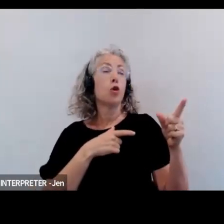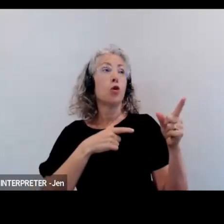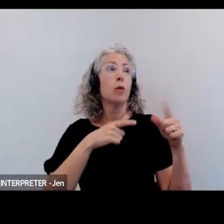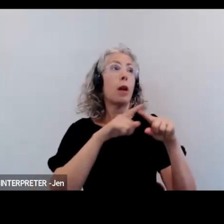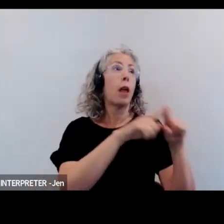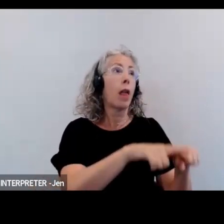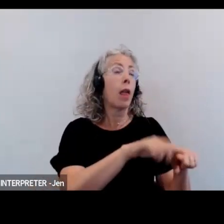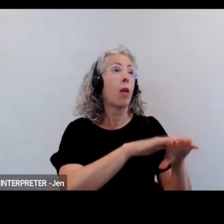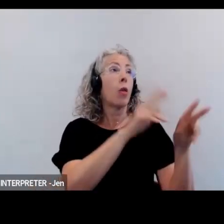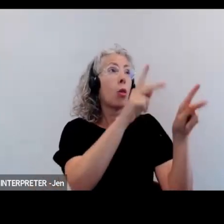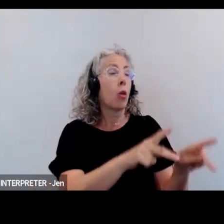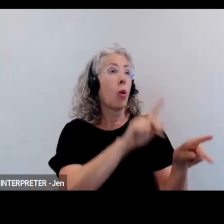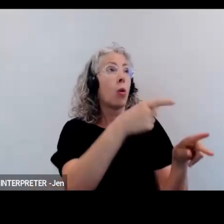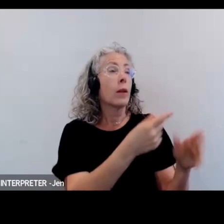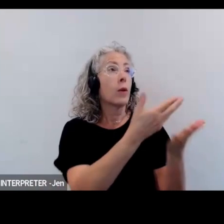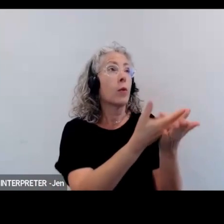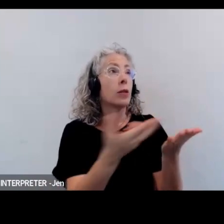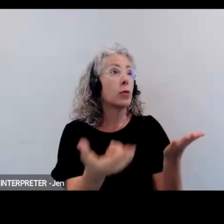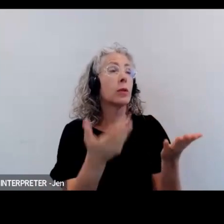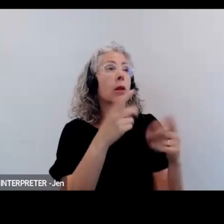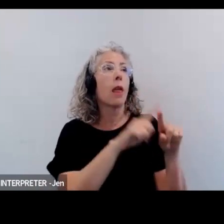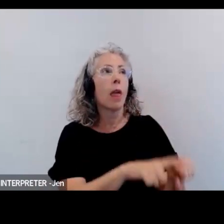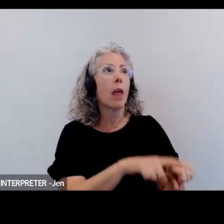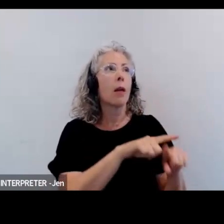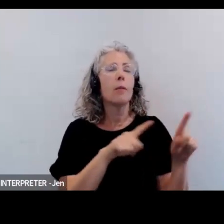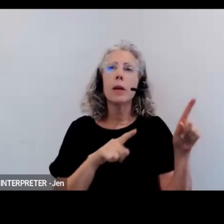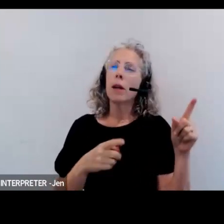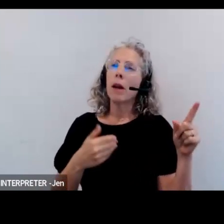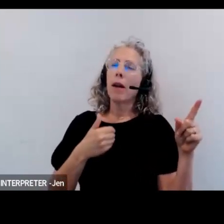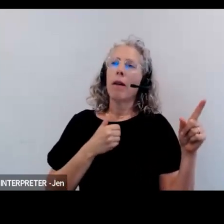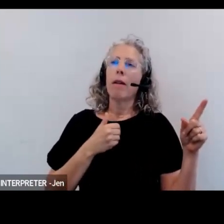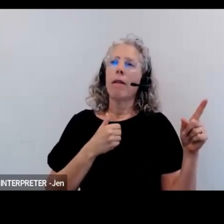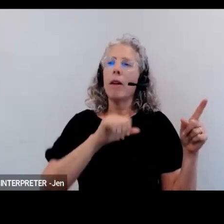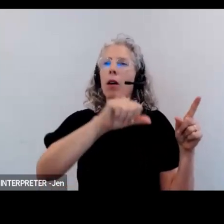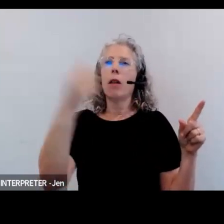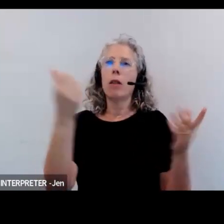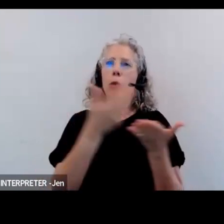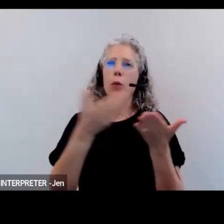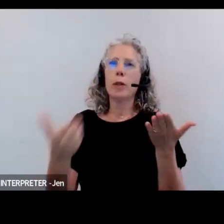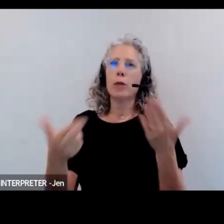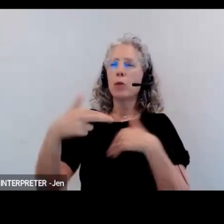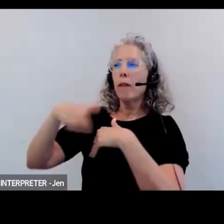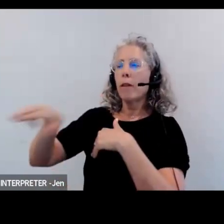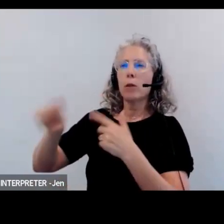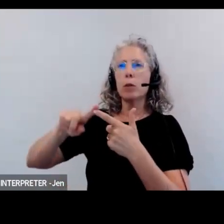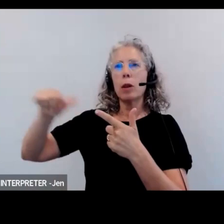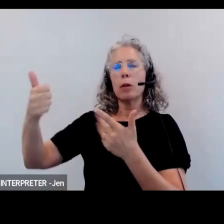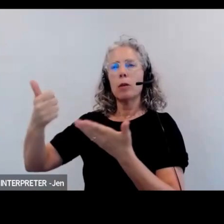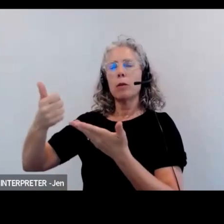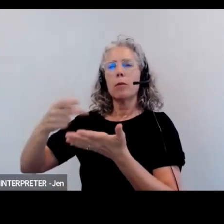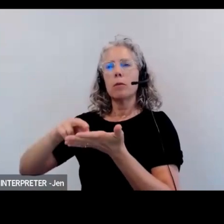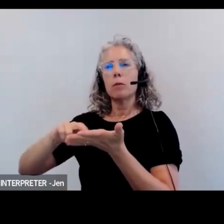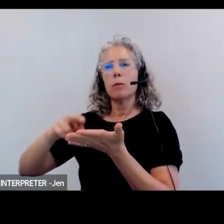only person or resource that someone has, but actually having other resources to refer people